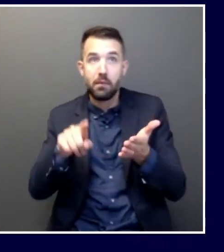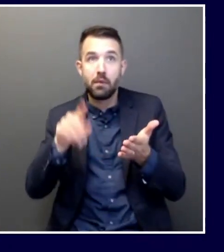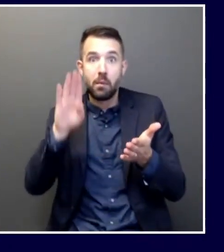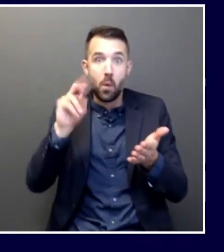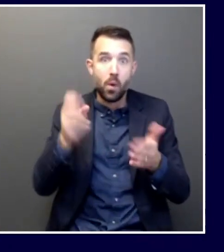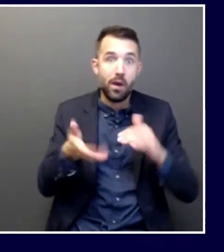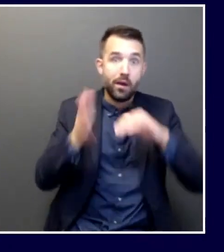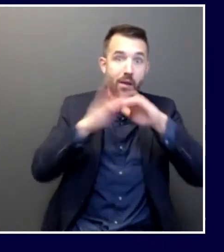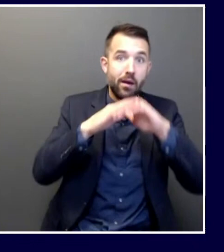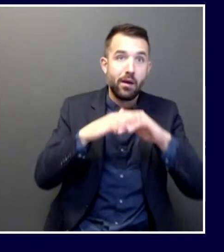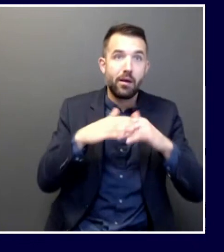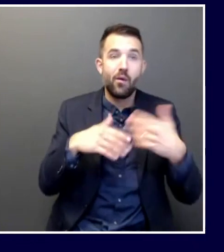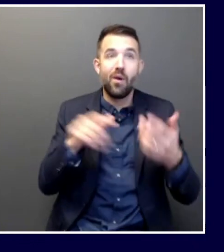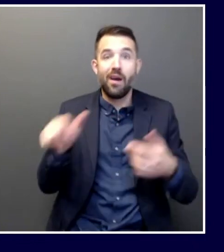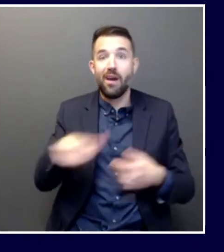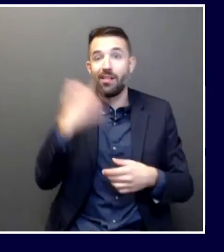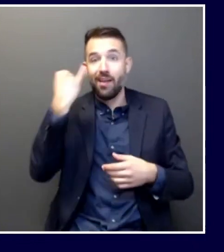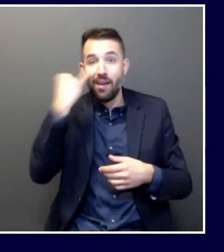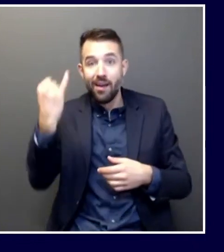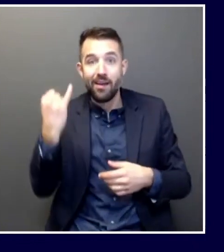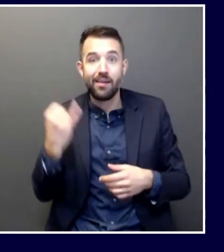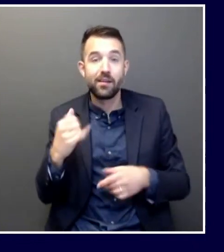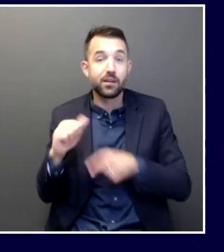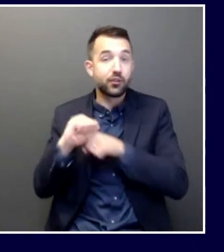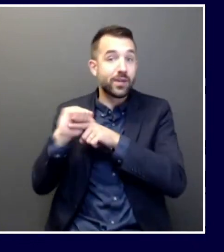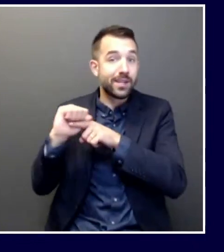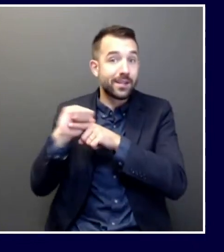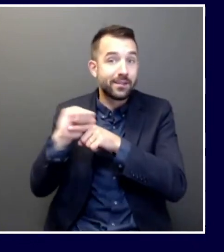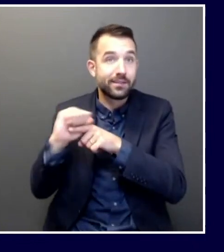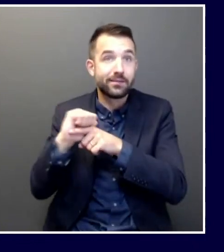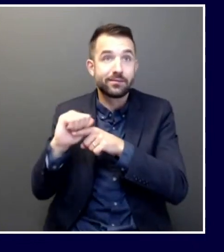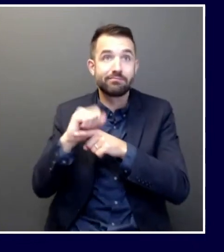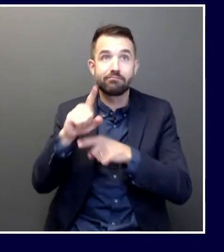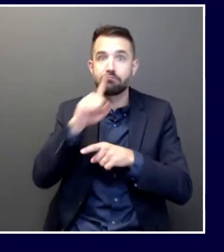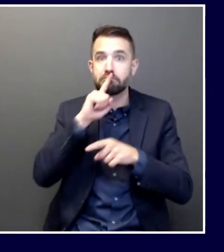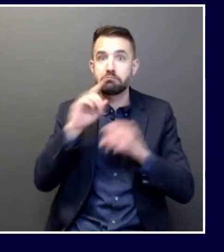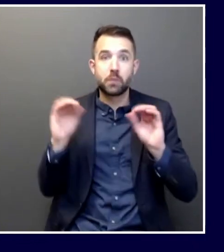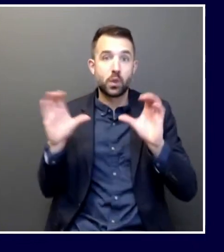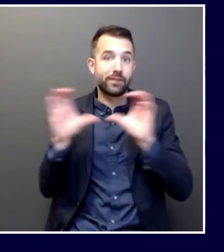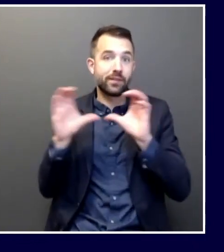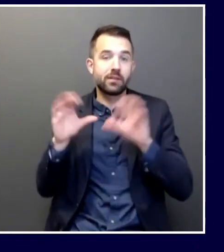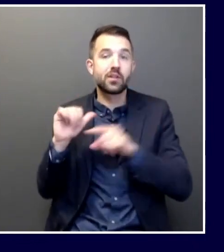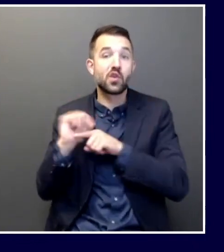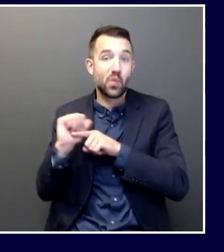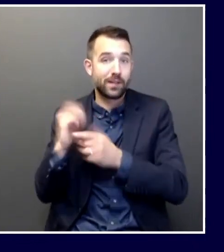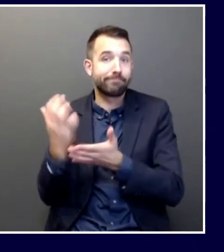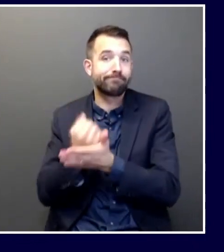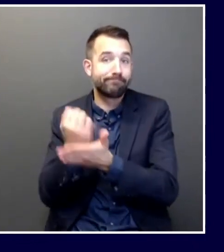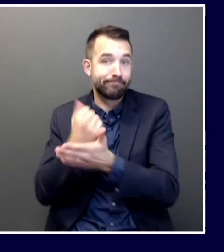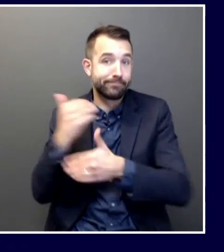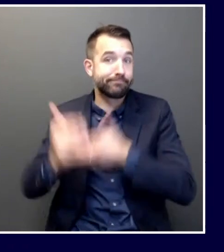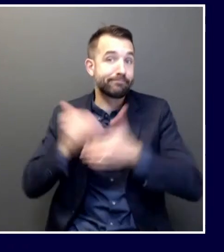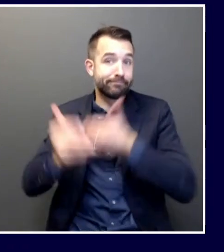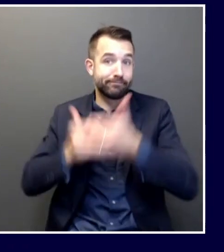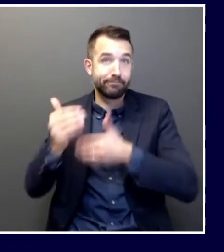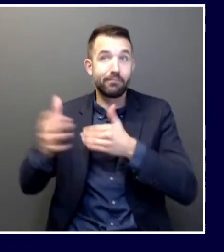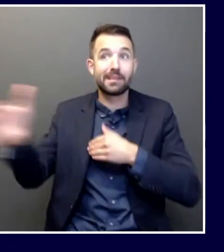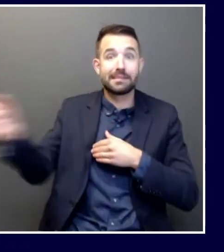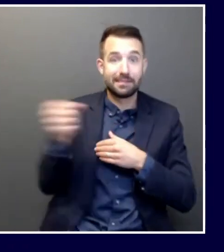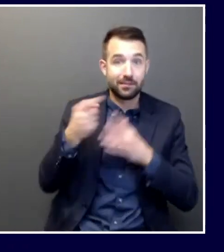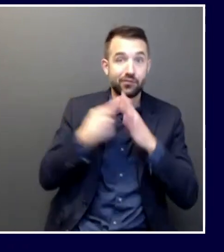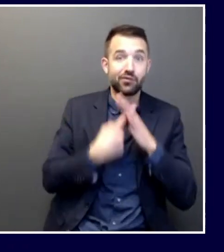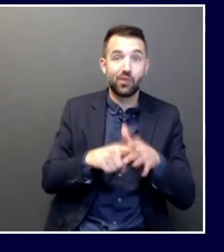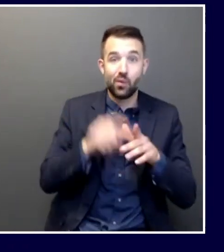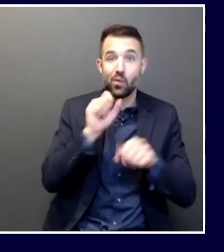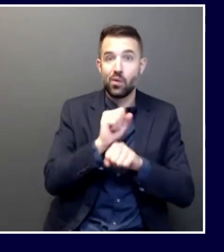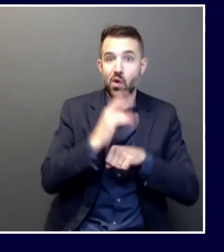yet certified, for a time period so they can be working on the job as they're finalizing their certification. We look at how